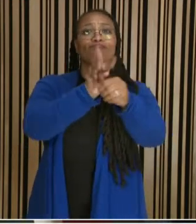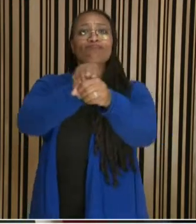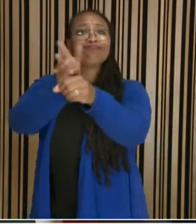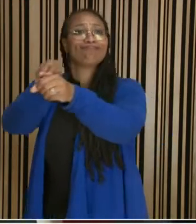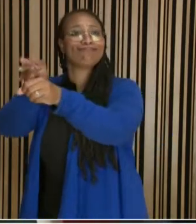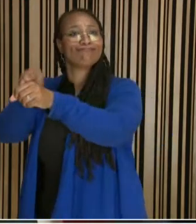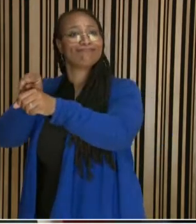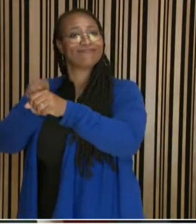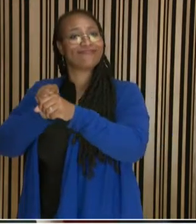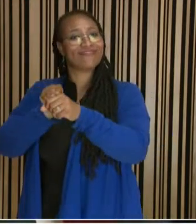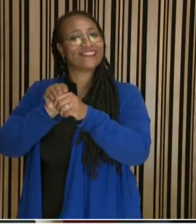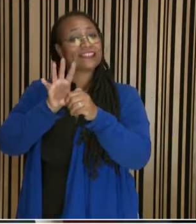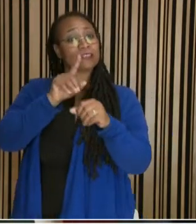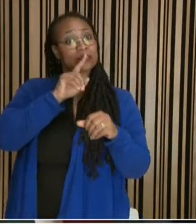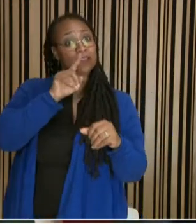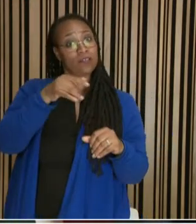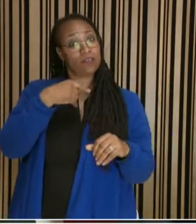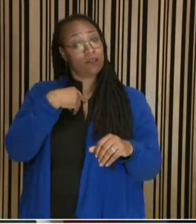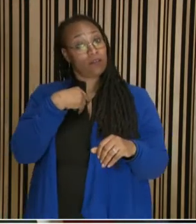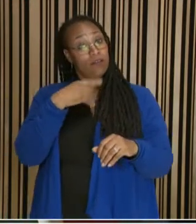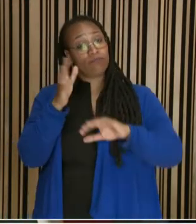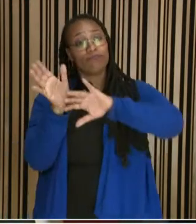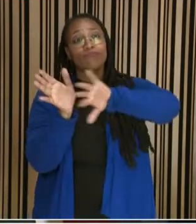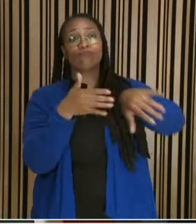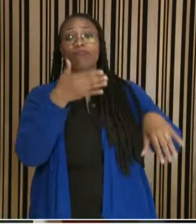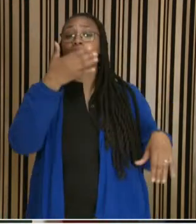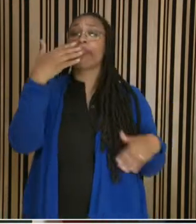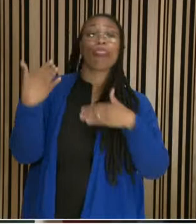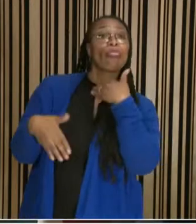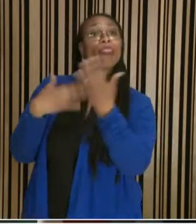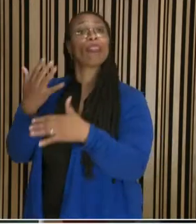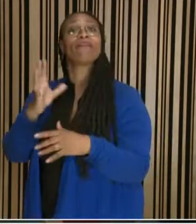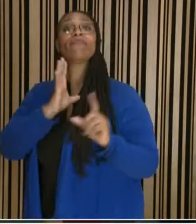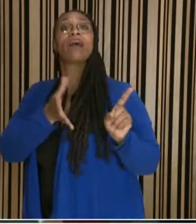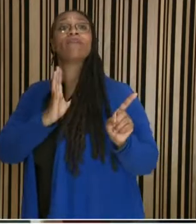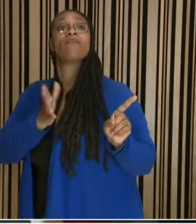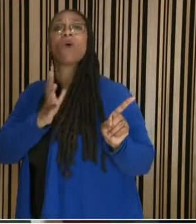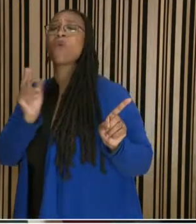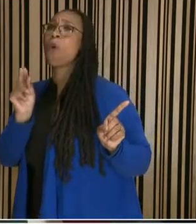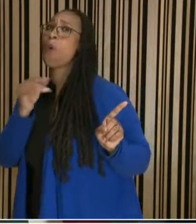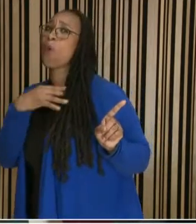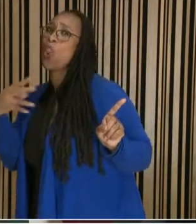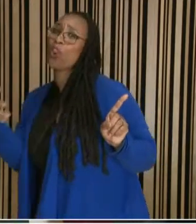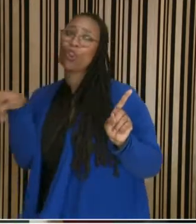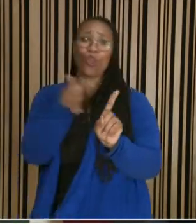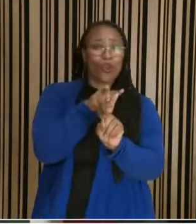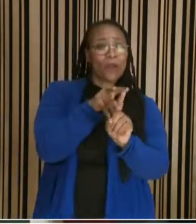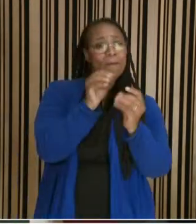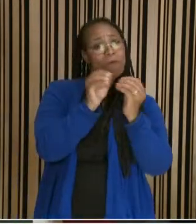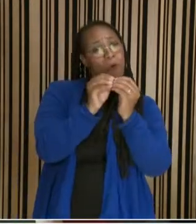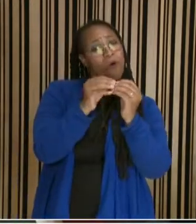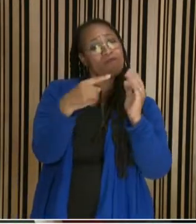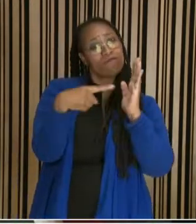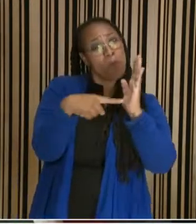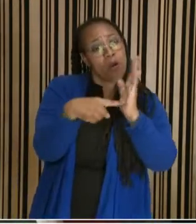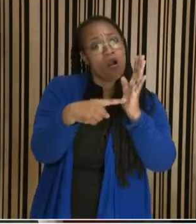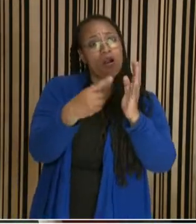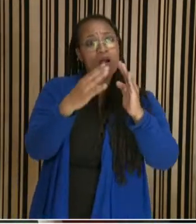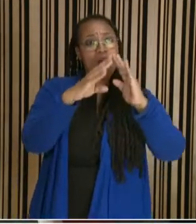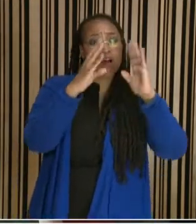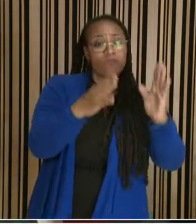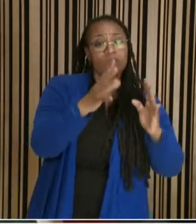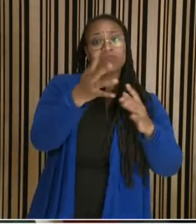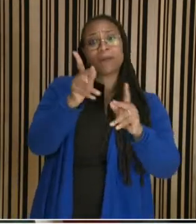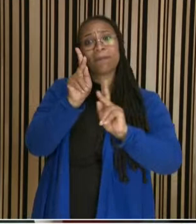forget has to be our focus on making DC more affordable for more people. We're also very focused